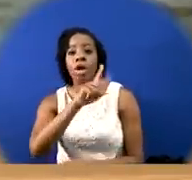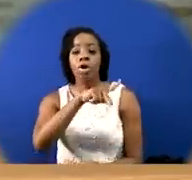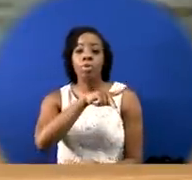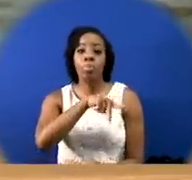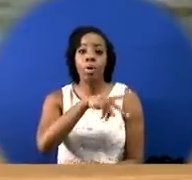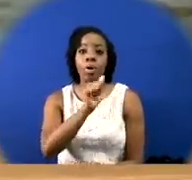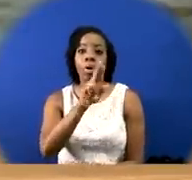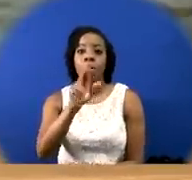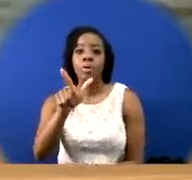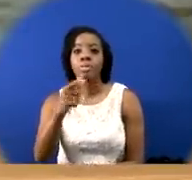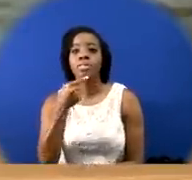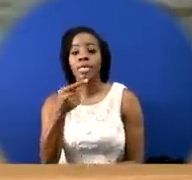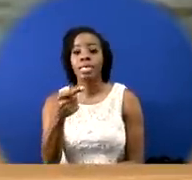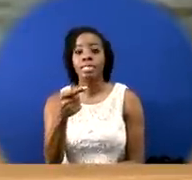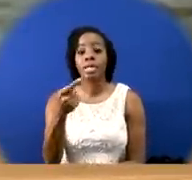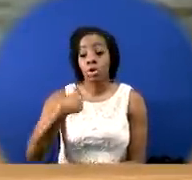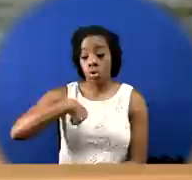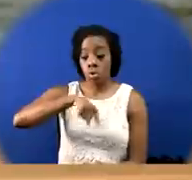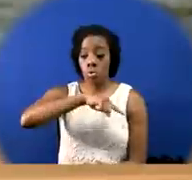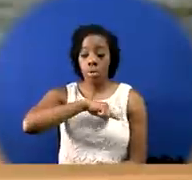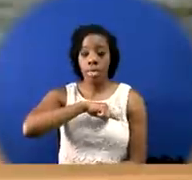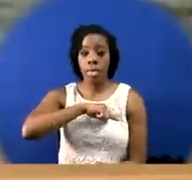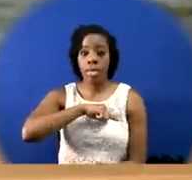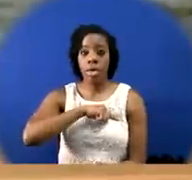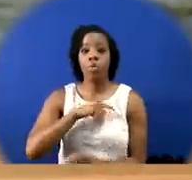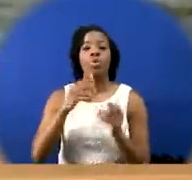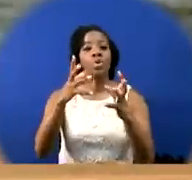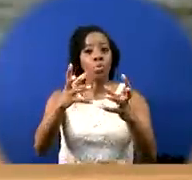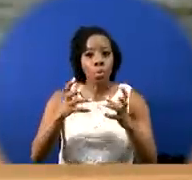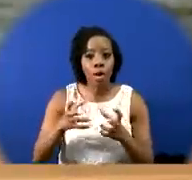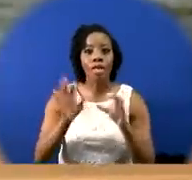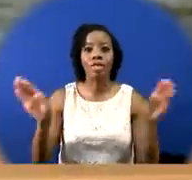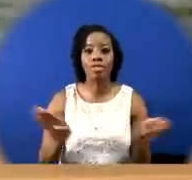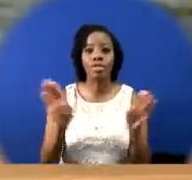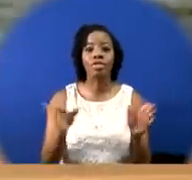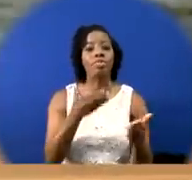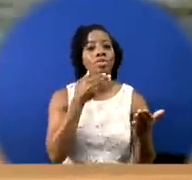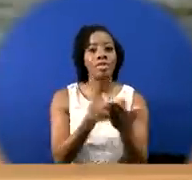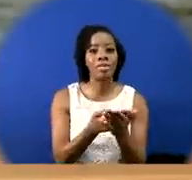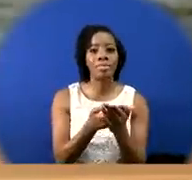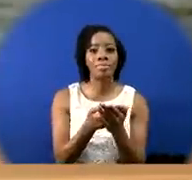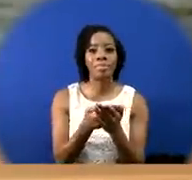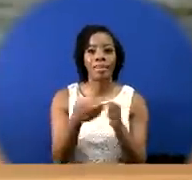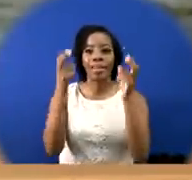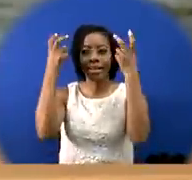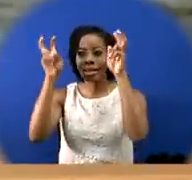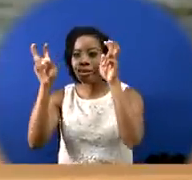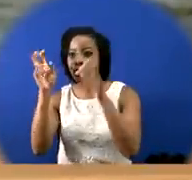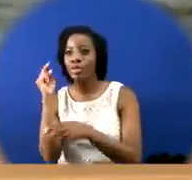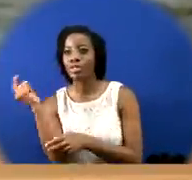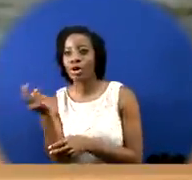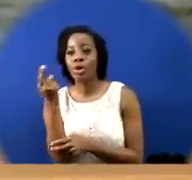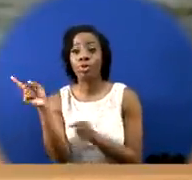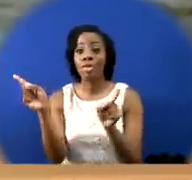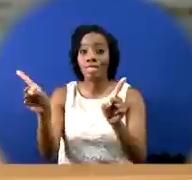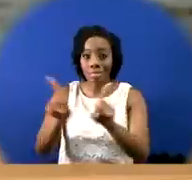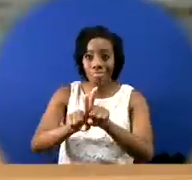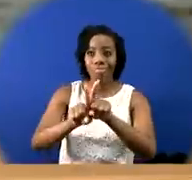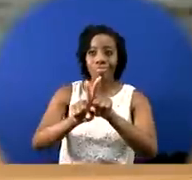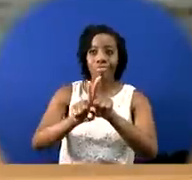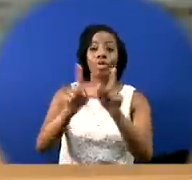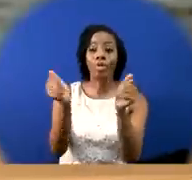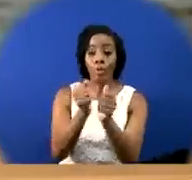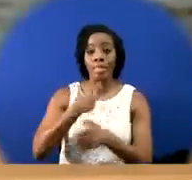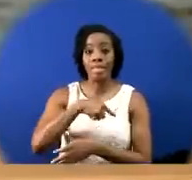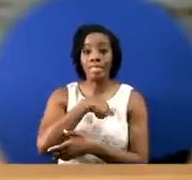Paul said, he and we, when we would do good, evil is always present with us. Is there anybody in here